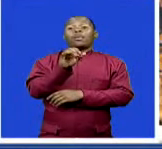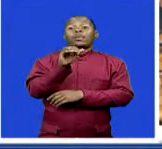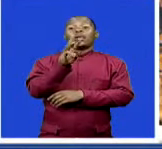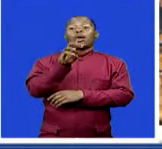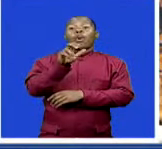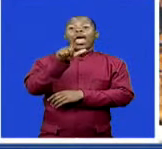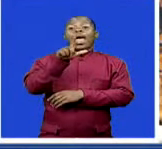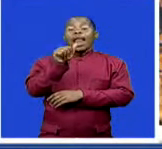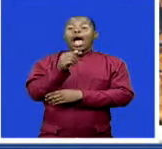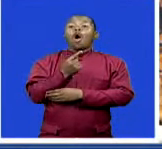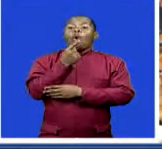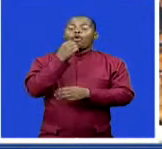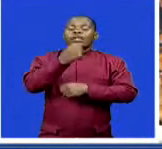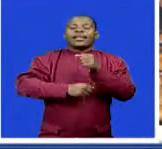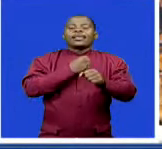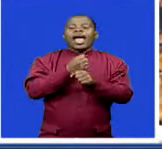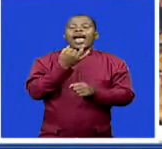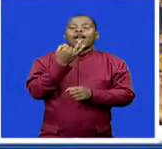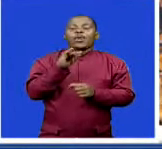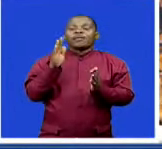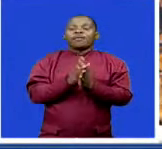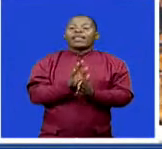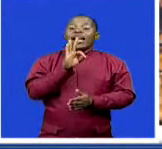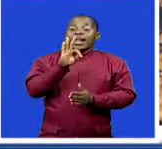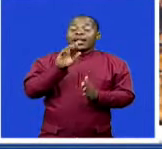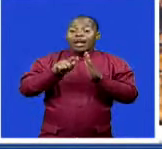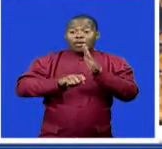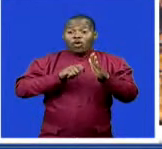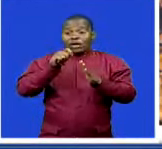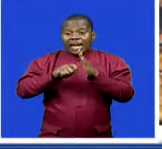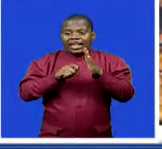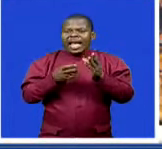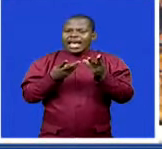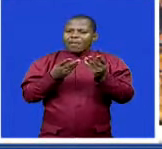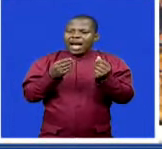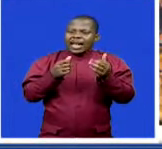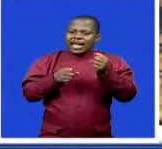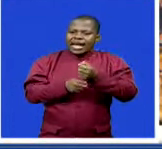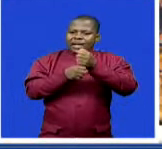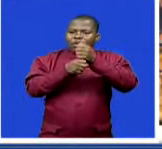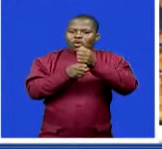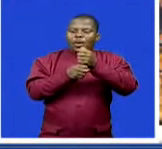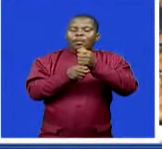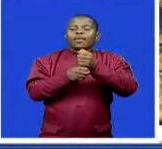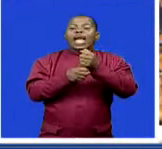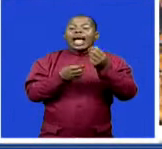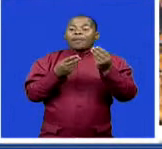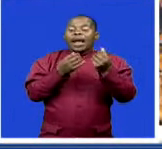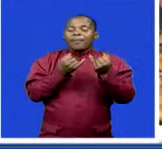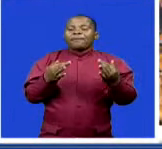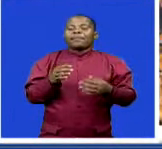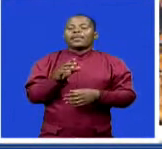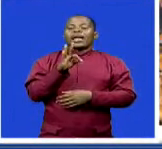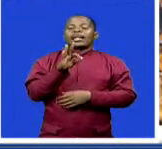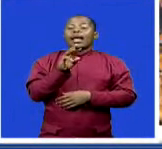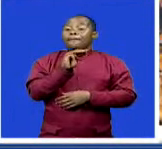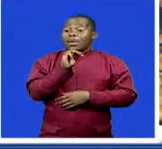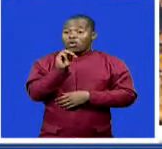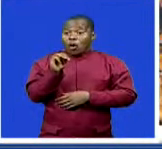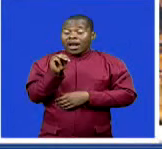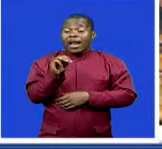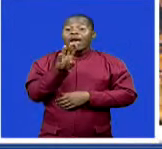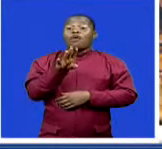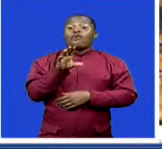launched in 2013, has successfully serviced over 400 homesteads, yet there have been many challenges over the years. Swela shared